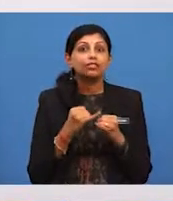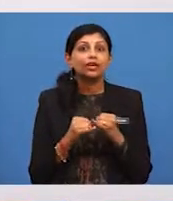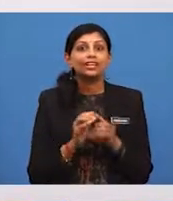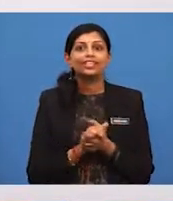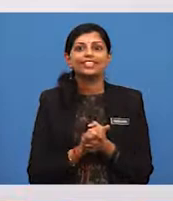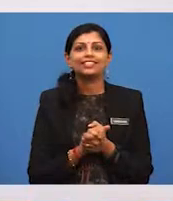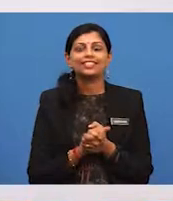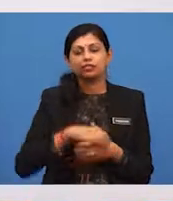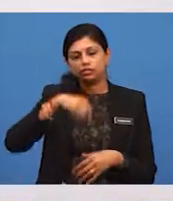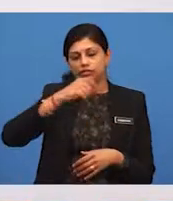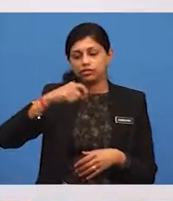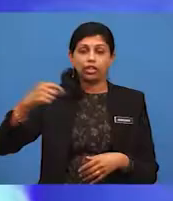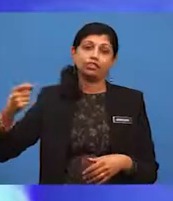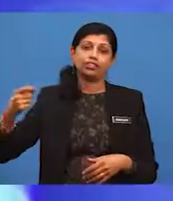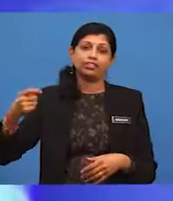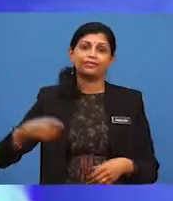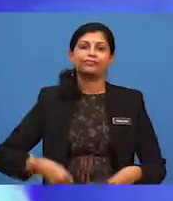six signature